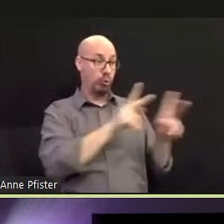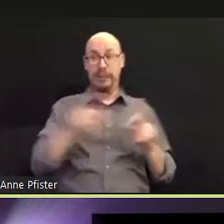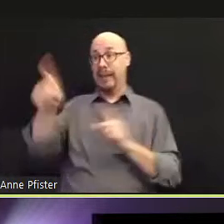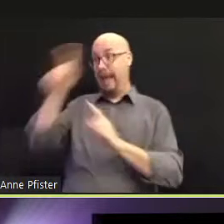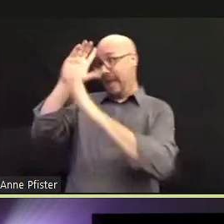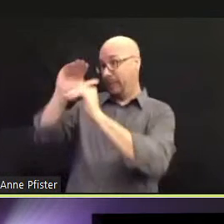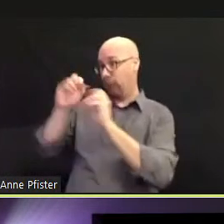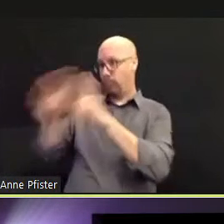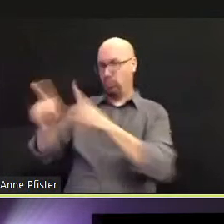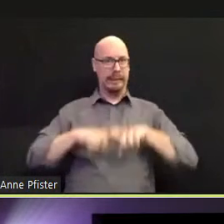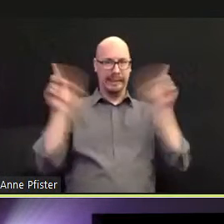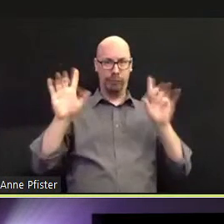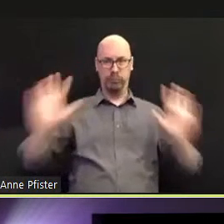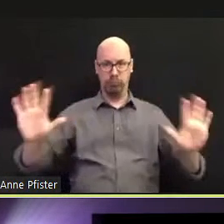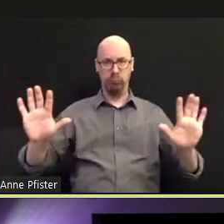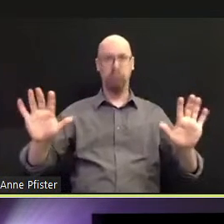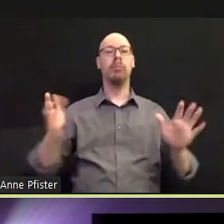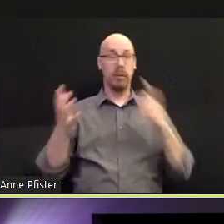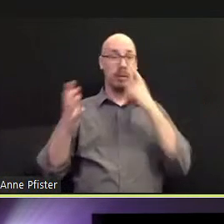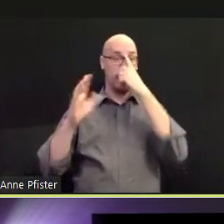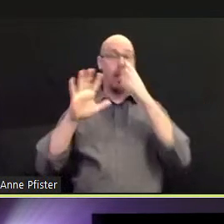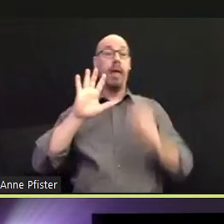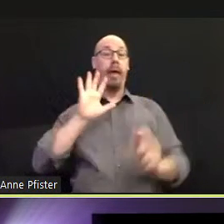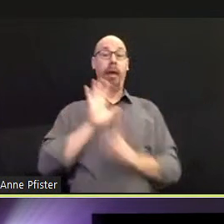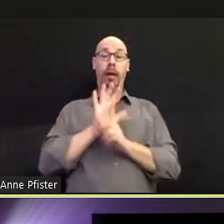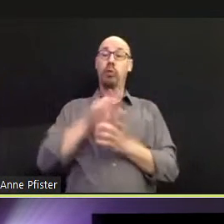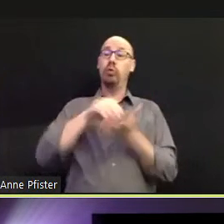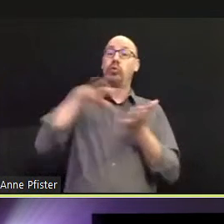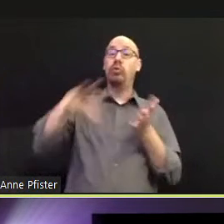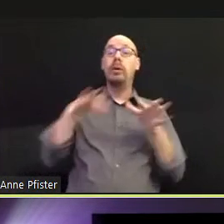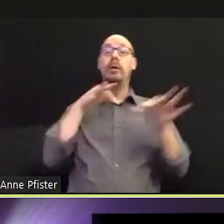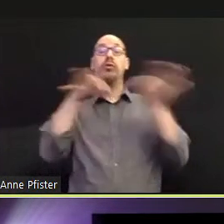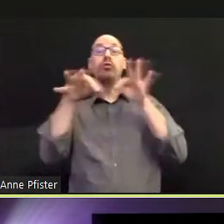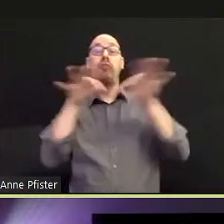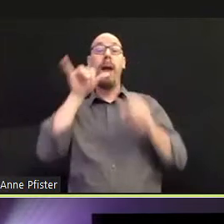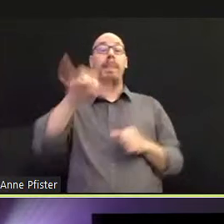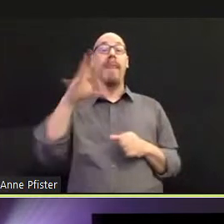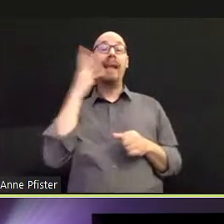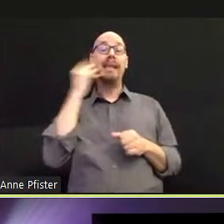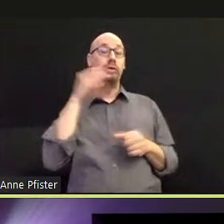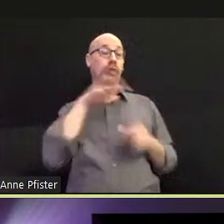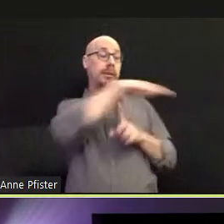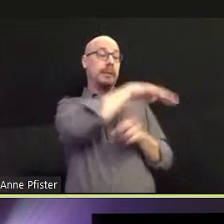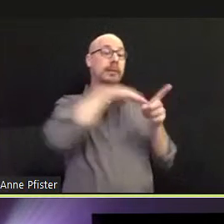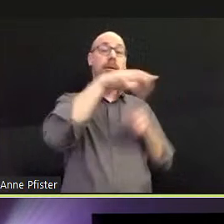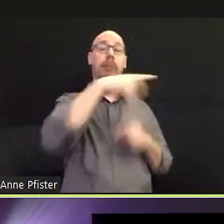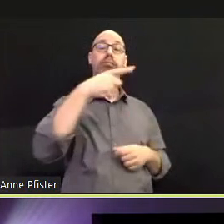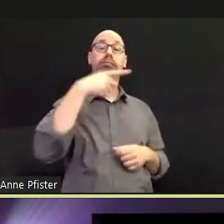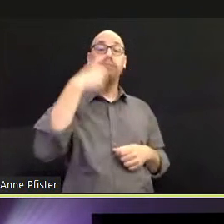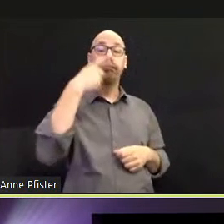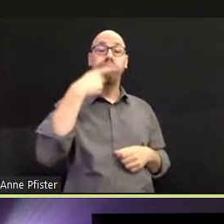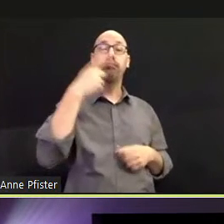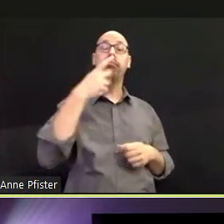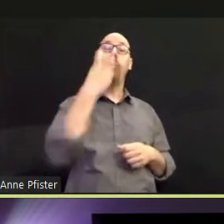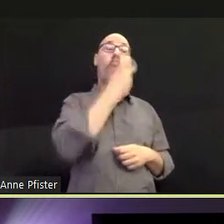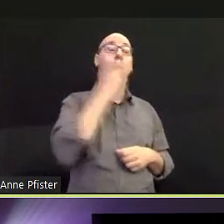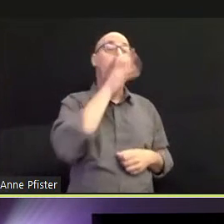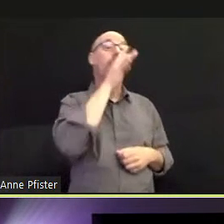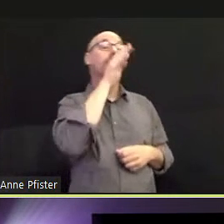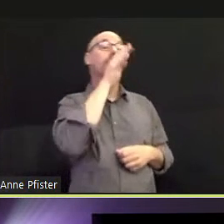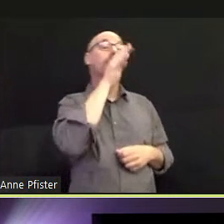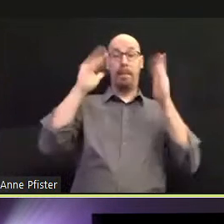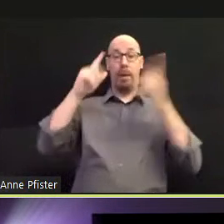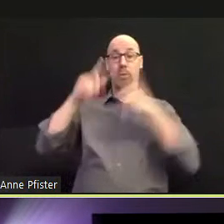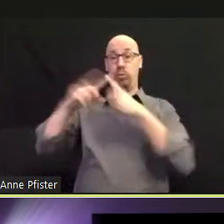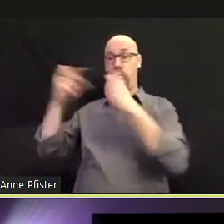participation. Descriptions of these experiences in hearing oral environments and sign-based environments were often described in